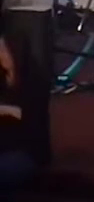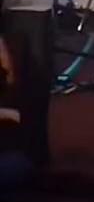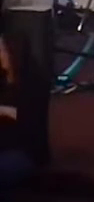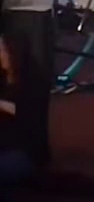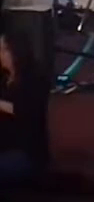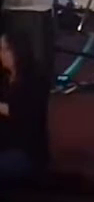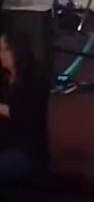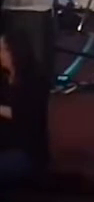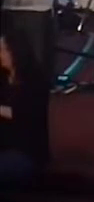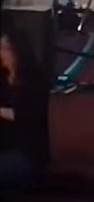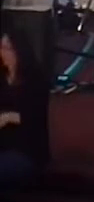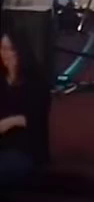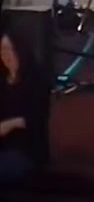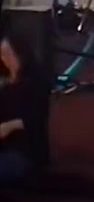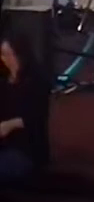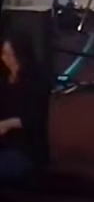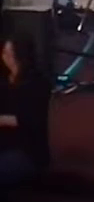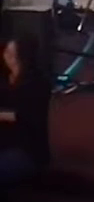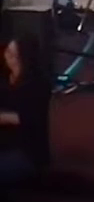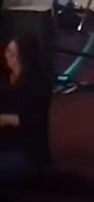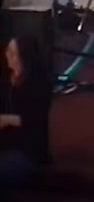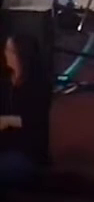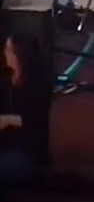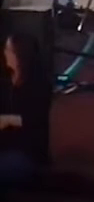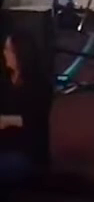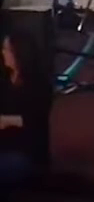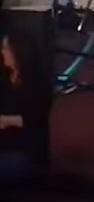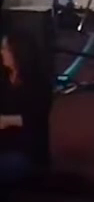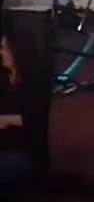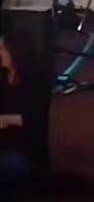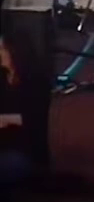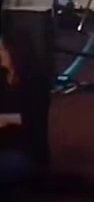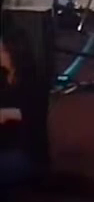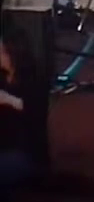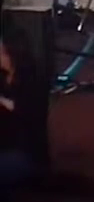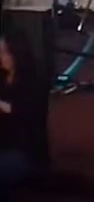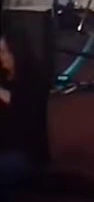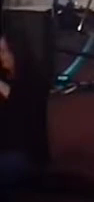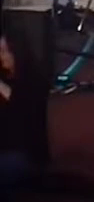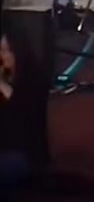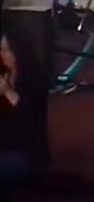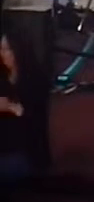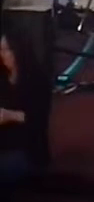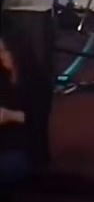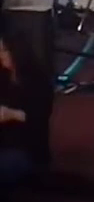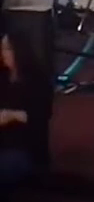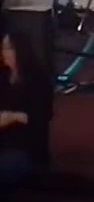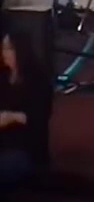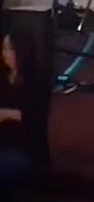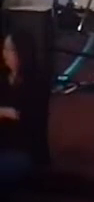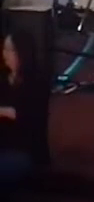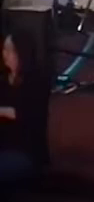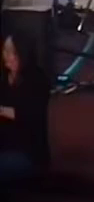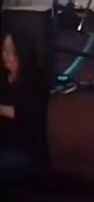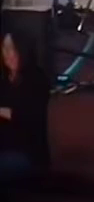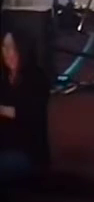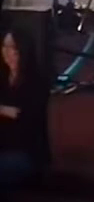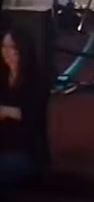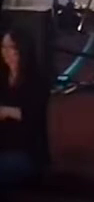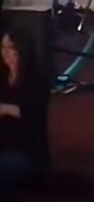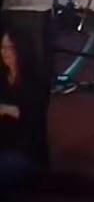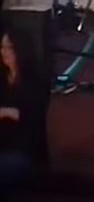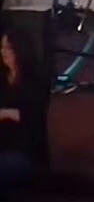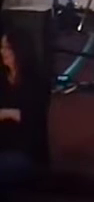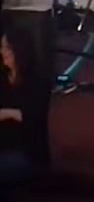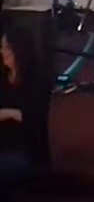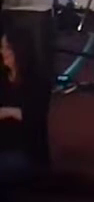nail. I don't know why. I'm sitting there hammering. I would go through like 10 nails trying to help him build something. And he just comes over and like two whacks and it's in. I'm like, what gives? Whatever. I'm 12